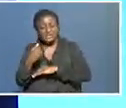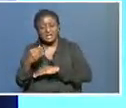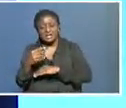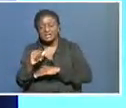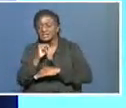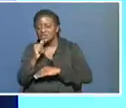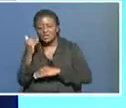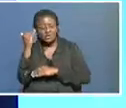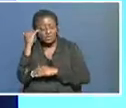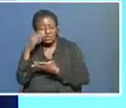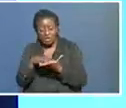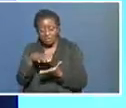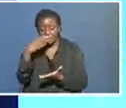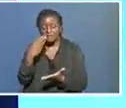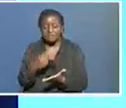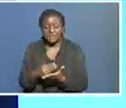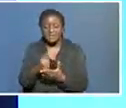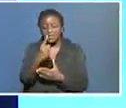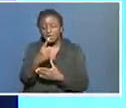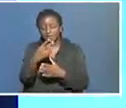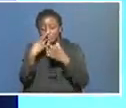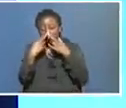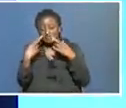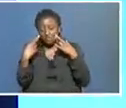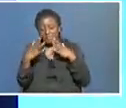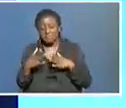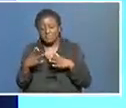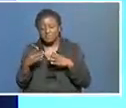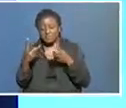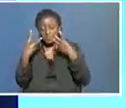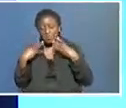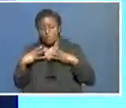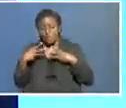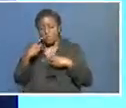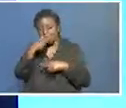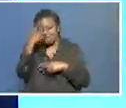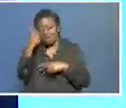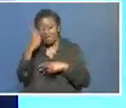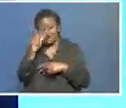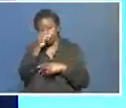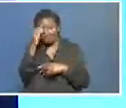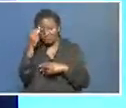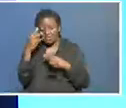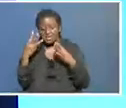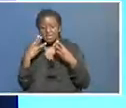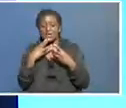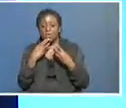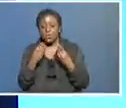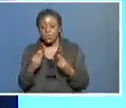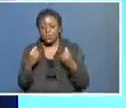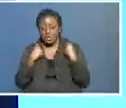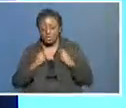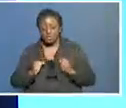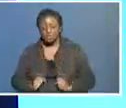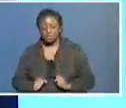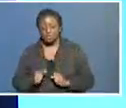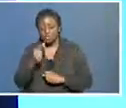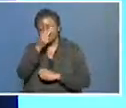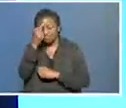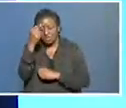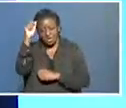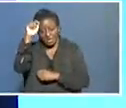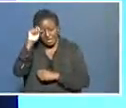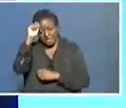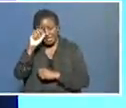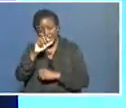amount of money. We understand one of the robbers wore a black and gray wetsuit and a gray hat, the other a black jeans and red